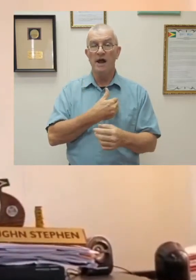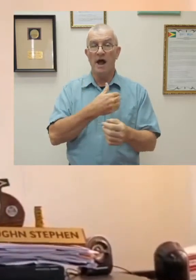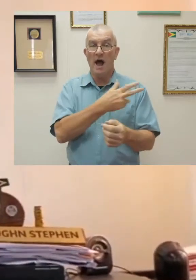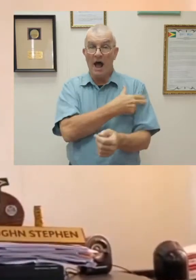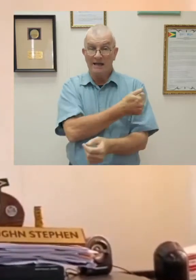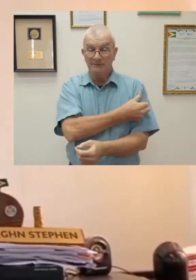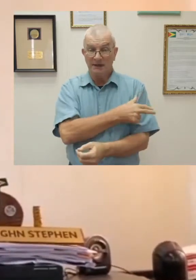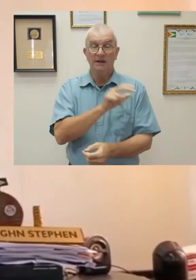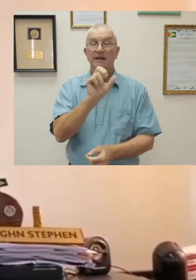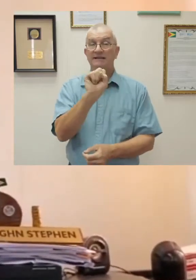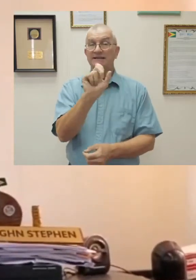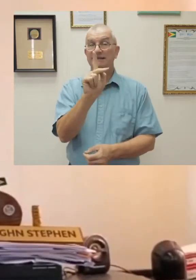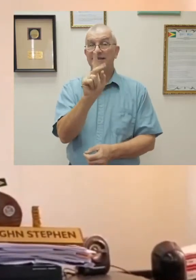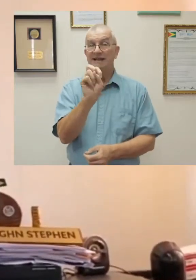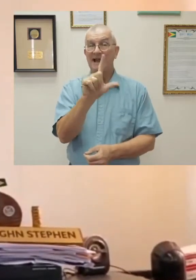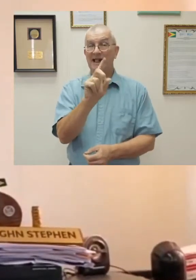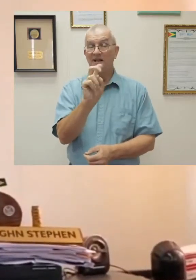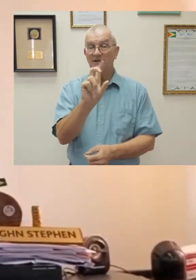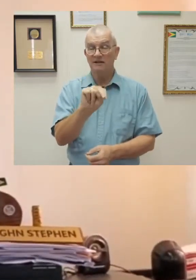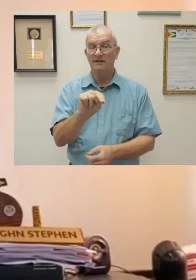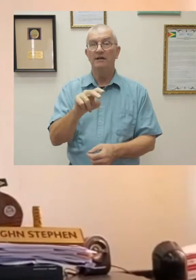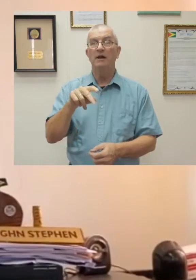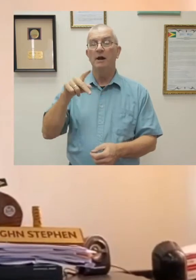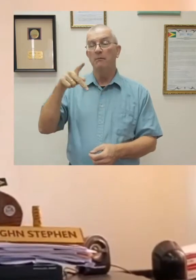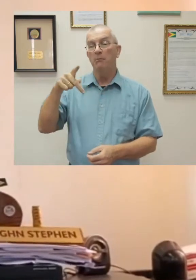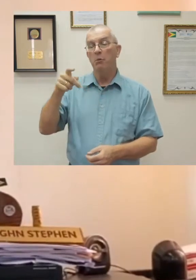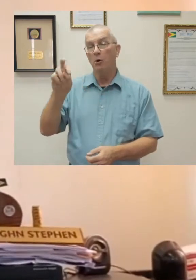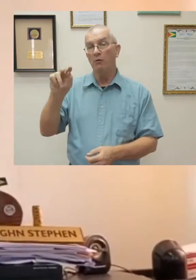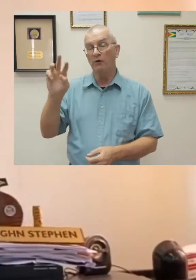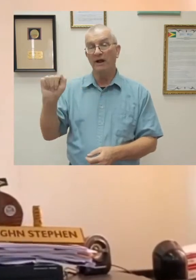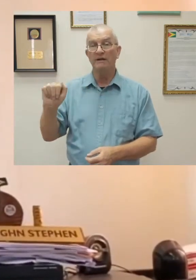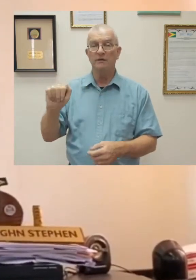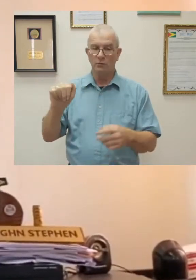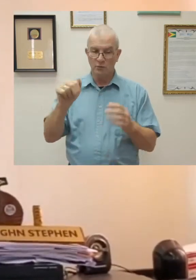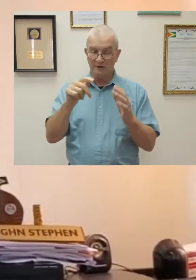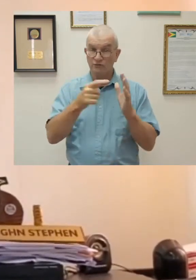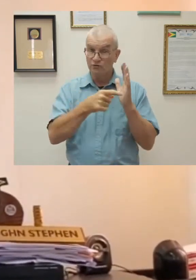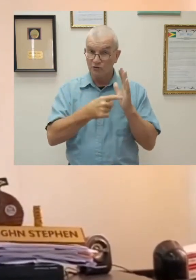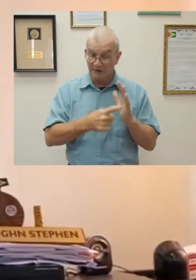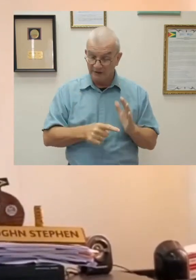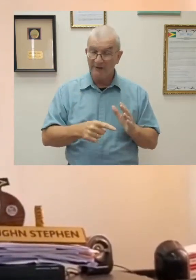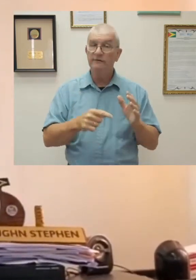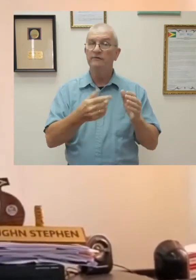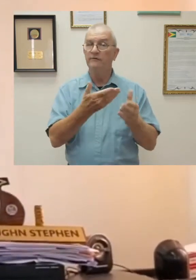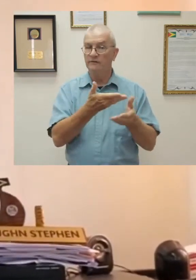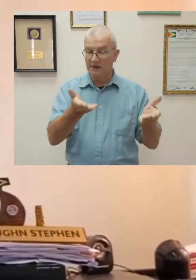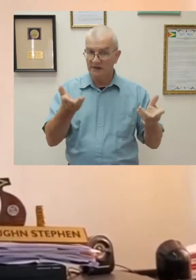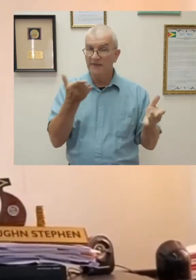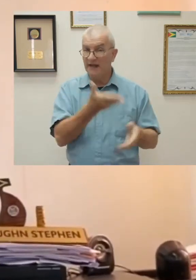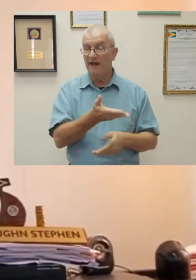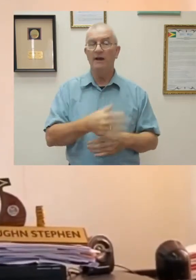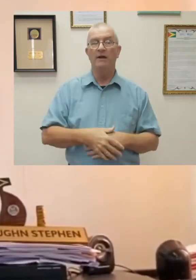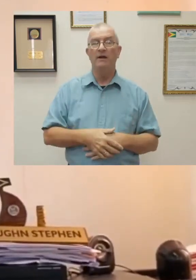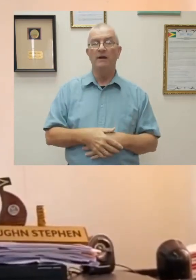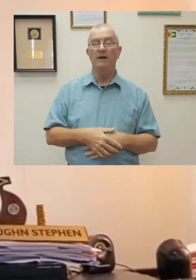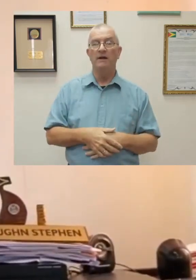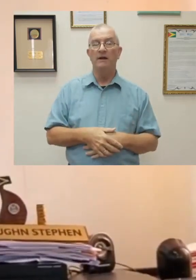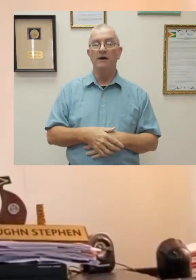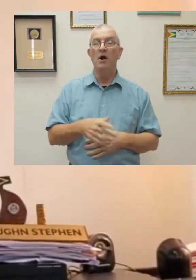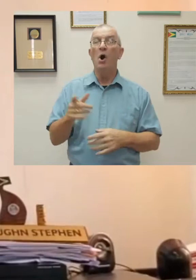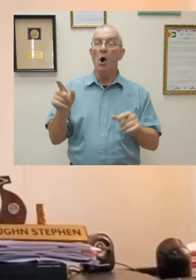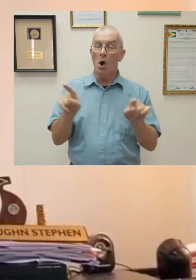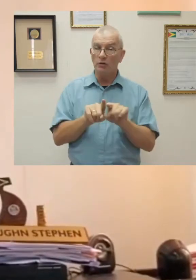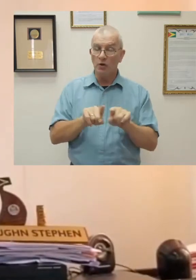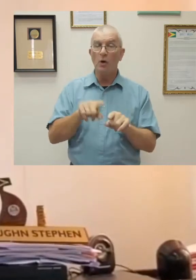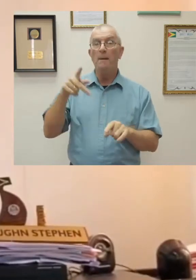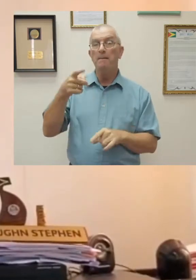that is Skeldon, Portmont and Maibikuri, we have screening facility there, primary screening facilities there. Also at